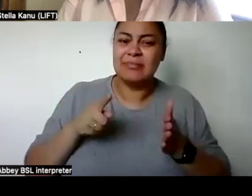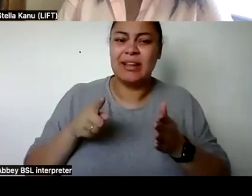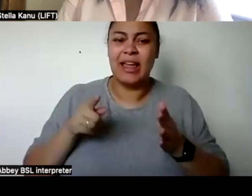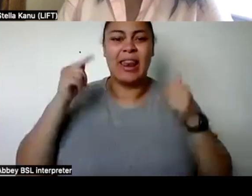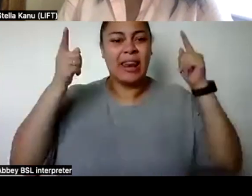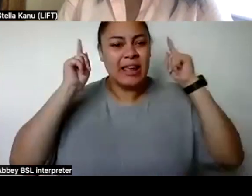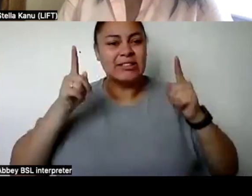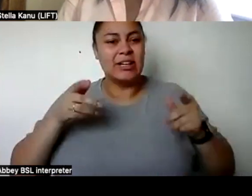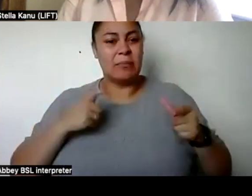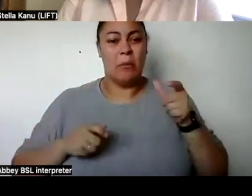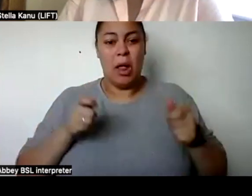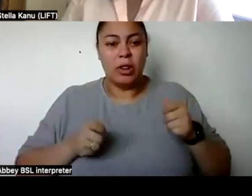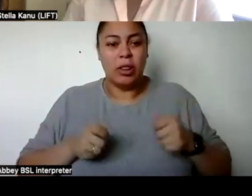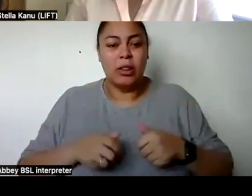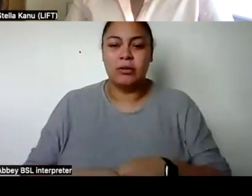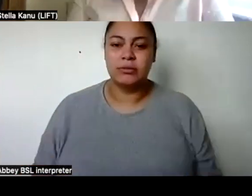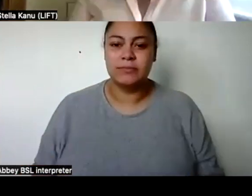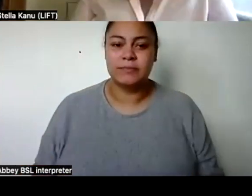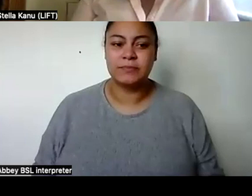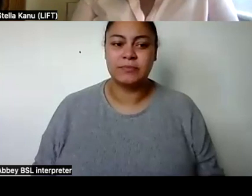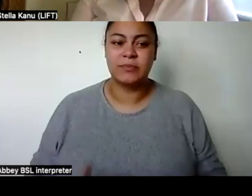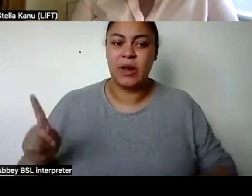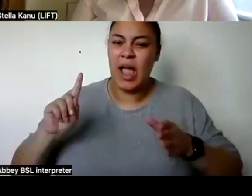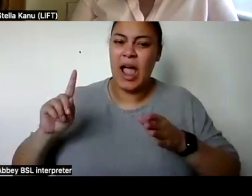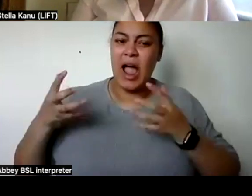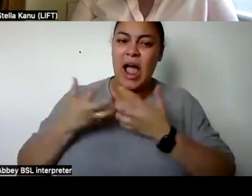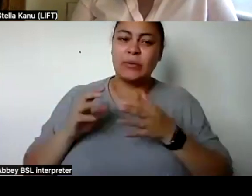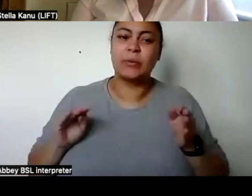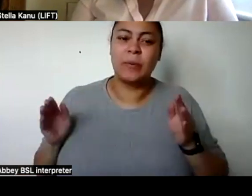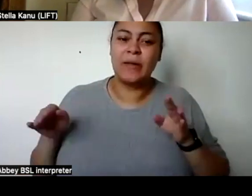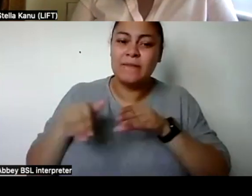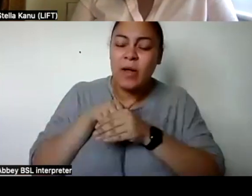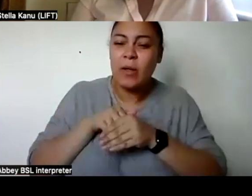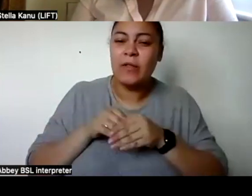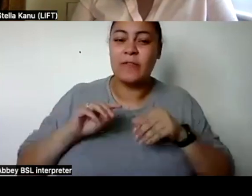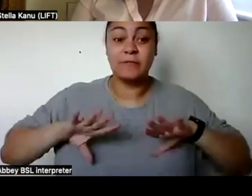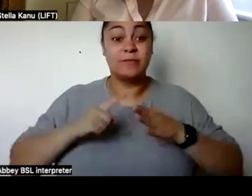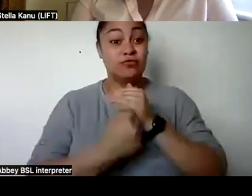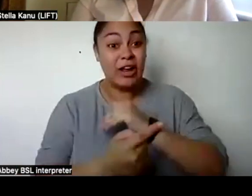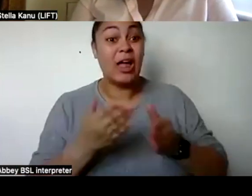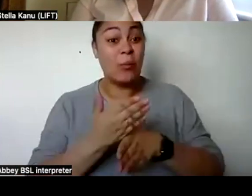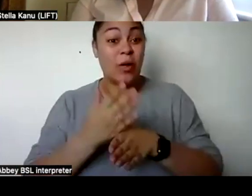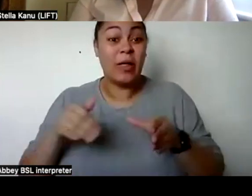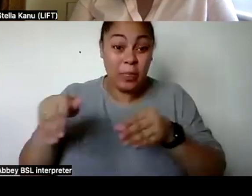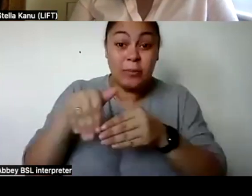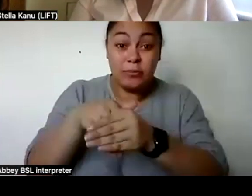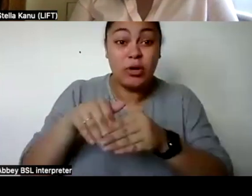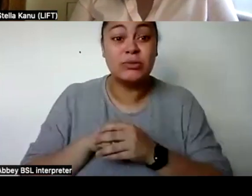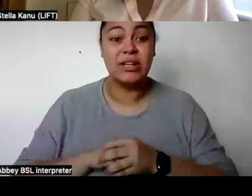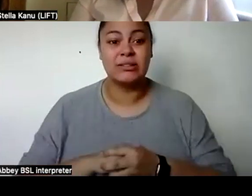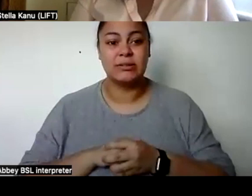your approach to involving freelance cultural workers in that process.